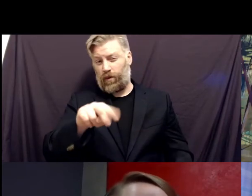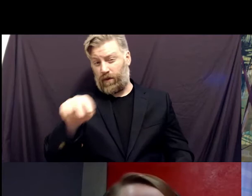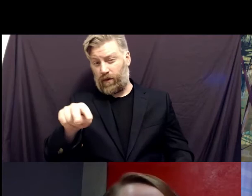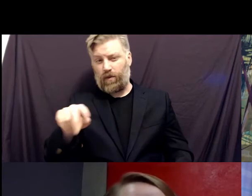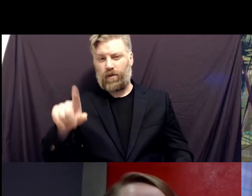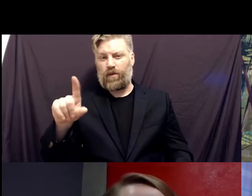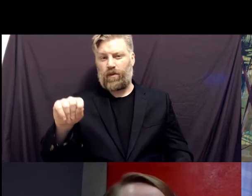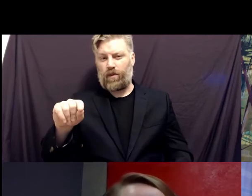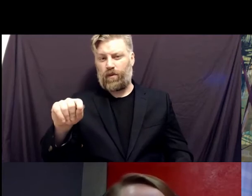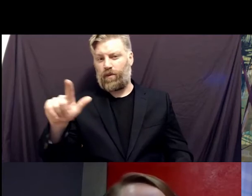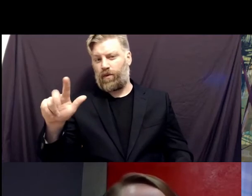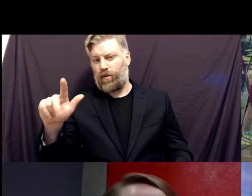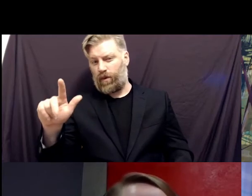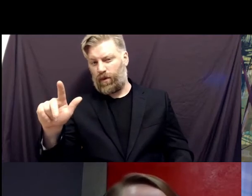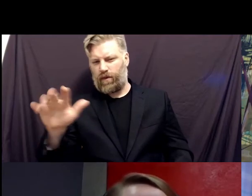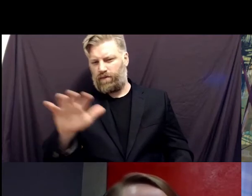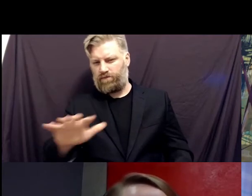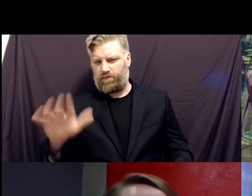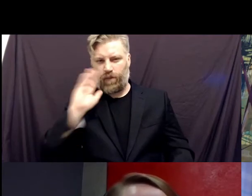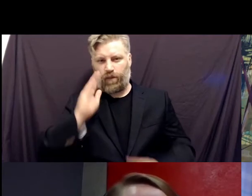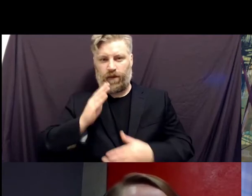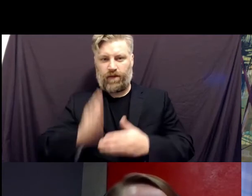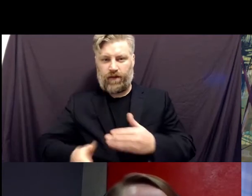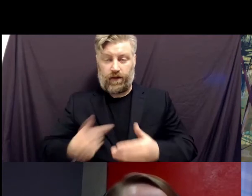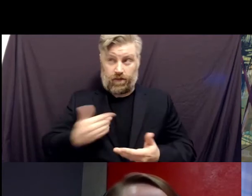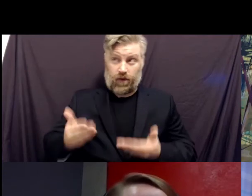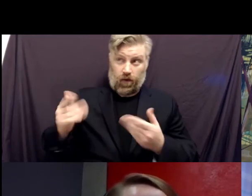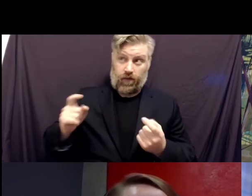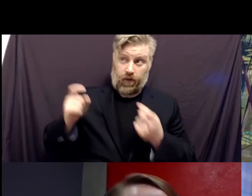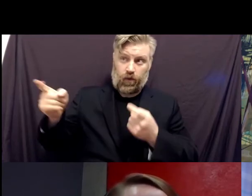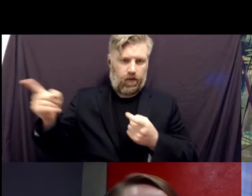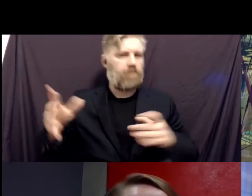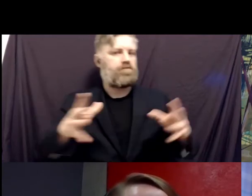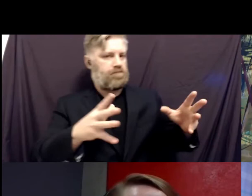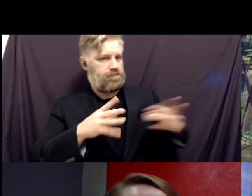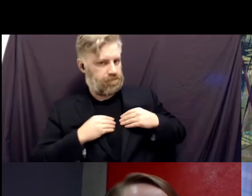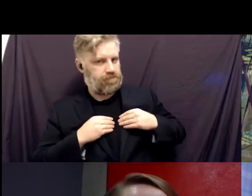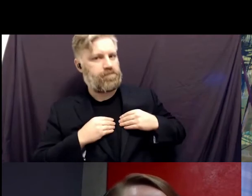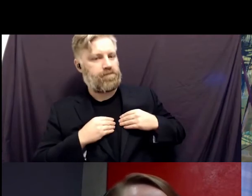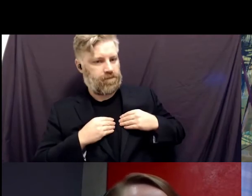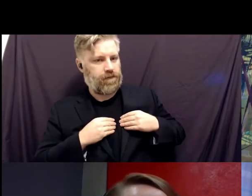finished. And he accepted my donation, and it will be